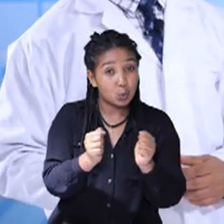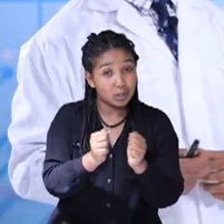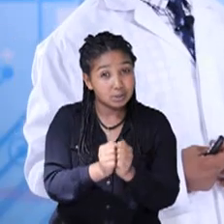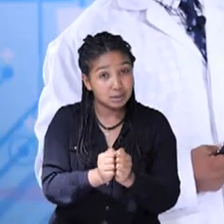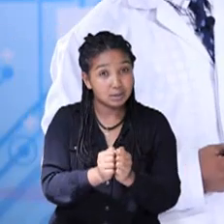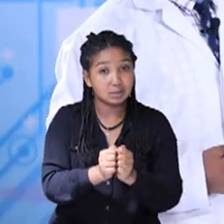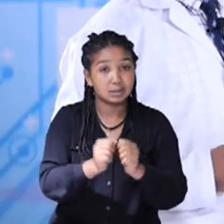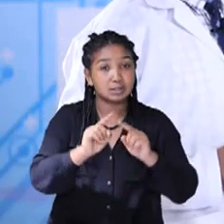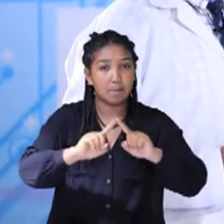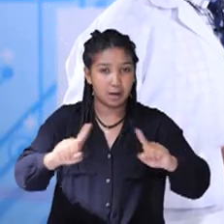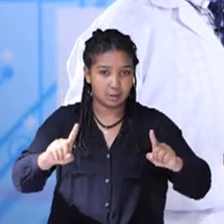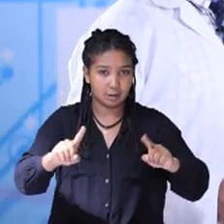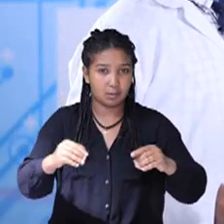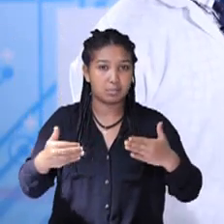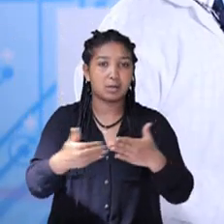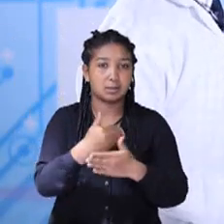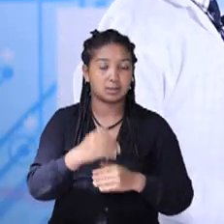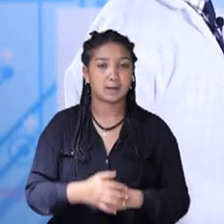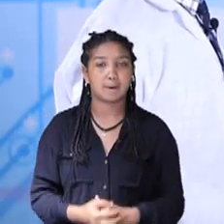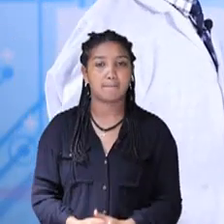sympatric speciation.